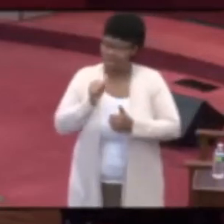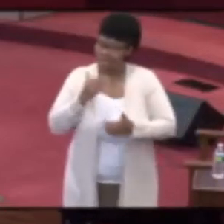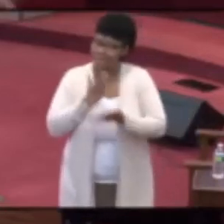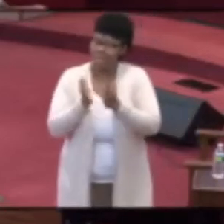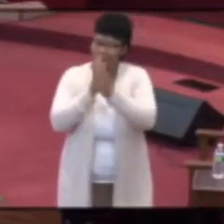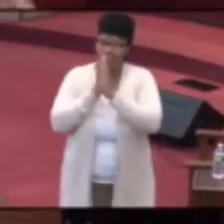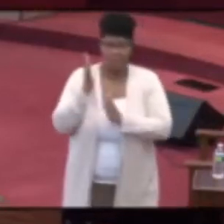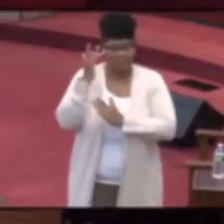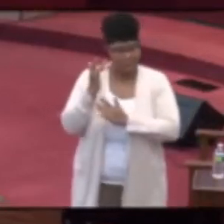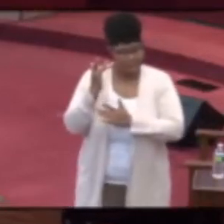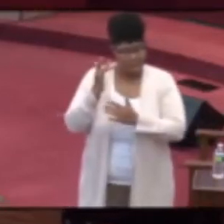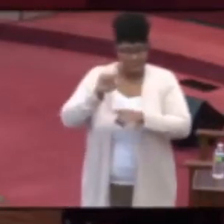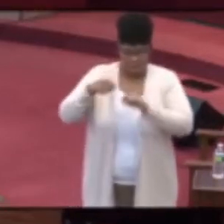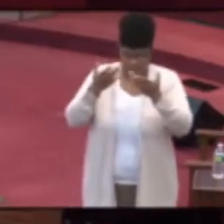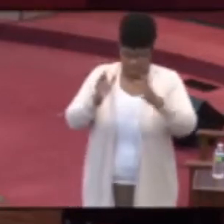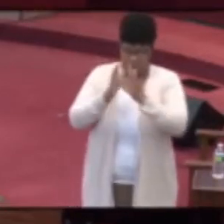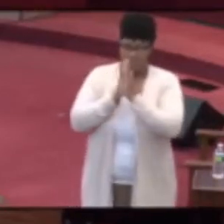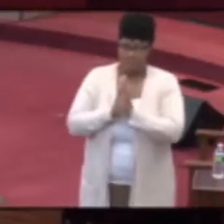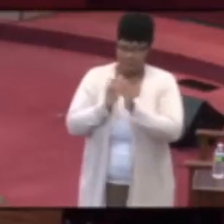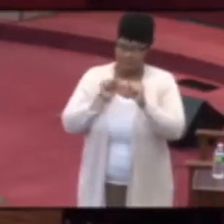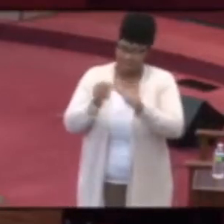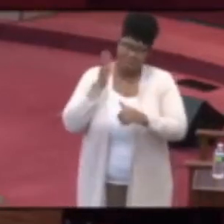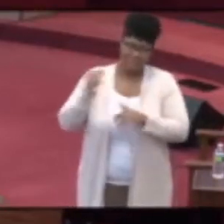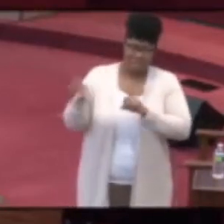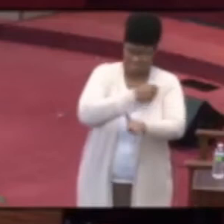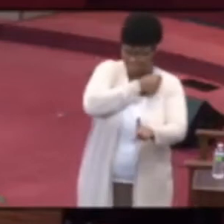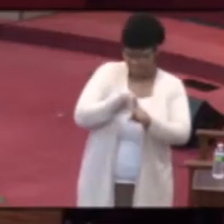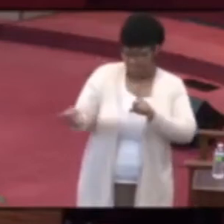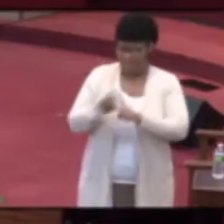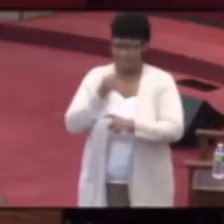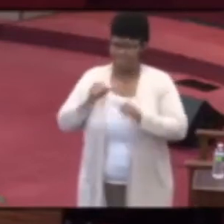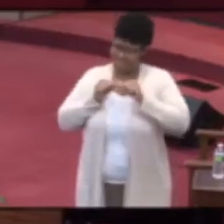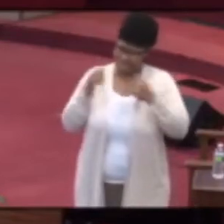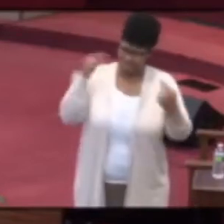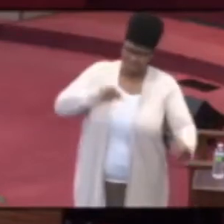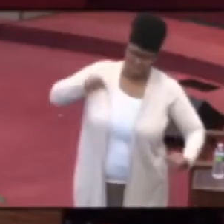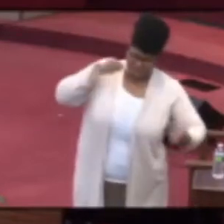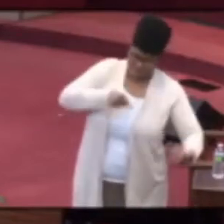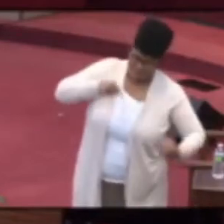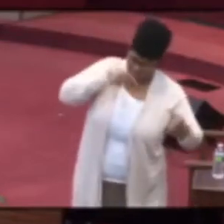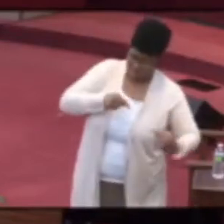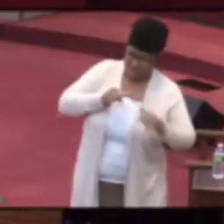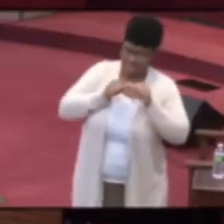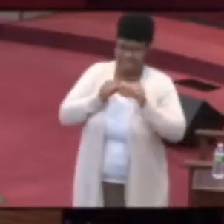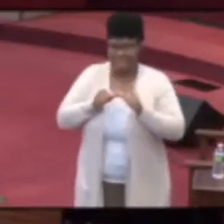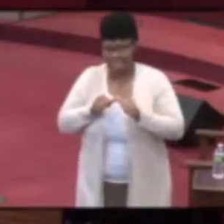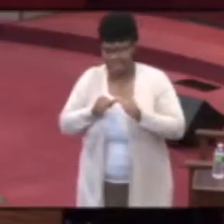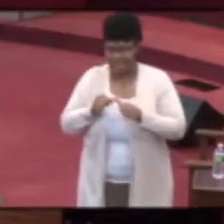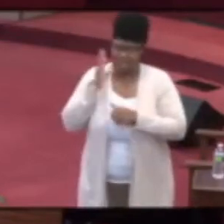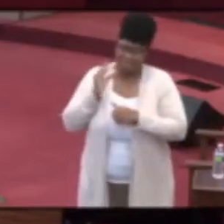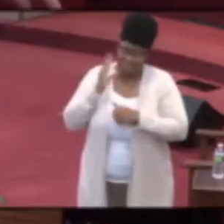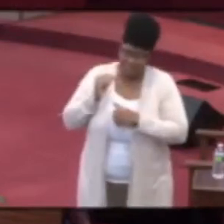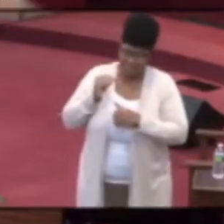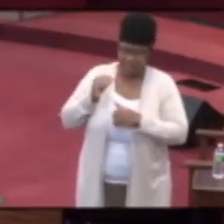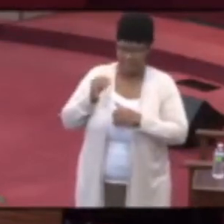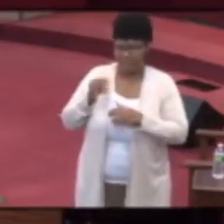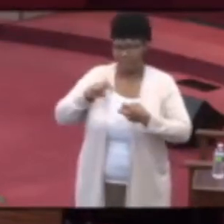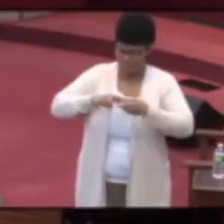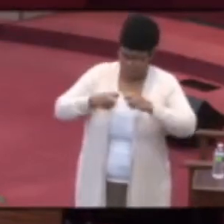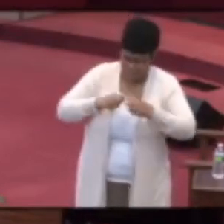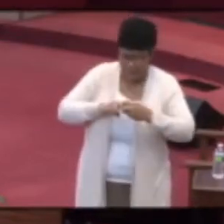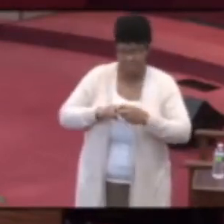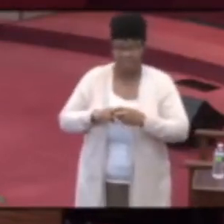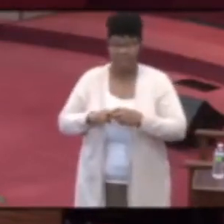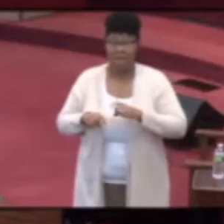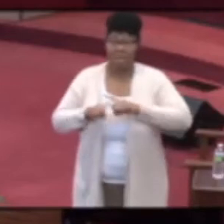because after praying, you still get attacked, or you still got to struggle, or you still got to shake hands with trouble. If we follow the